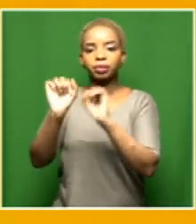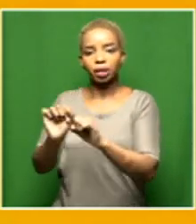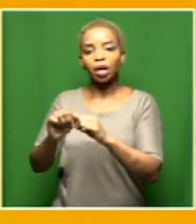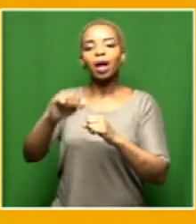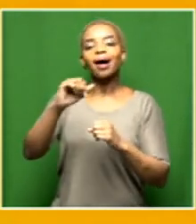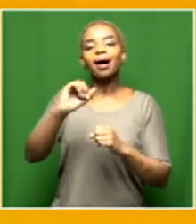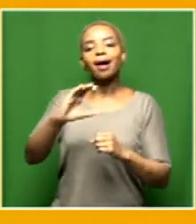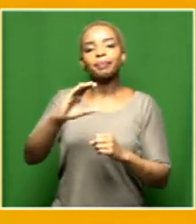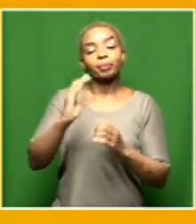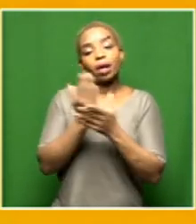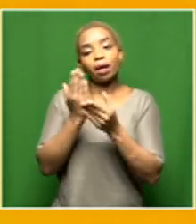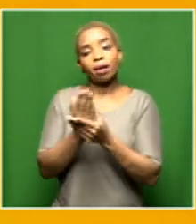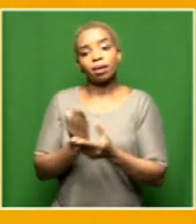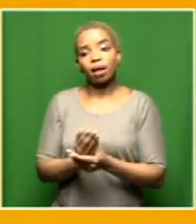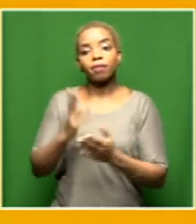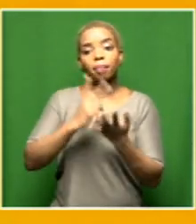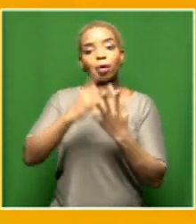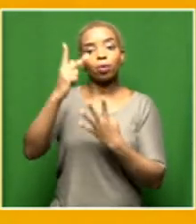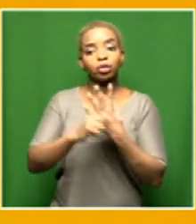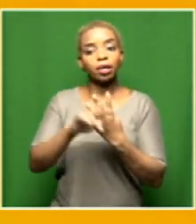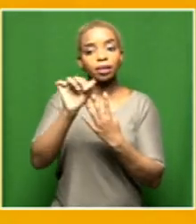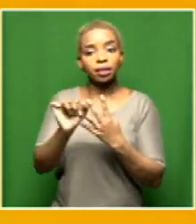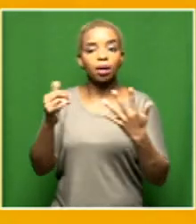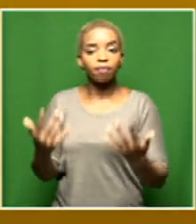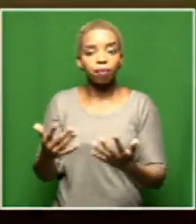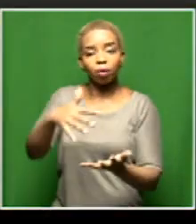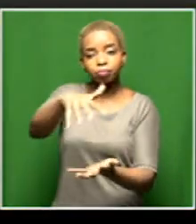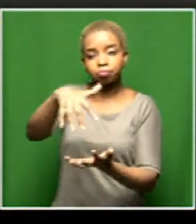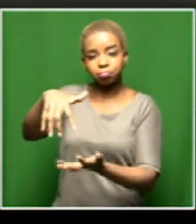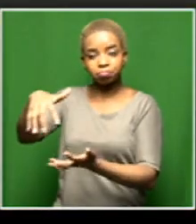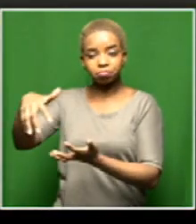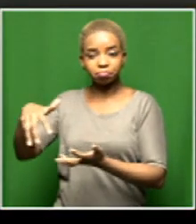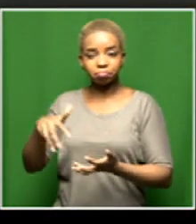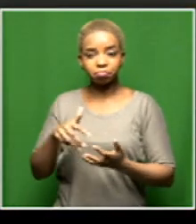Archive project, which will collect material that tells the current pandemic which is facing the world.